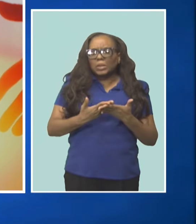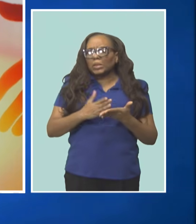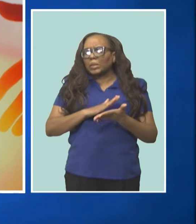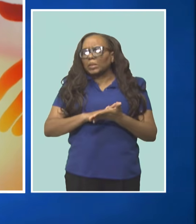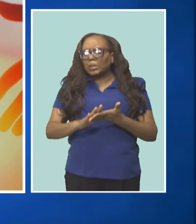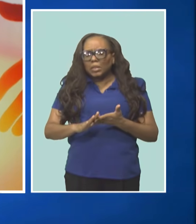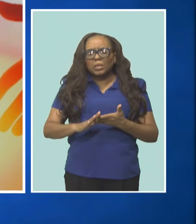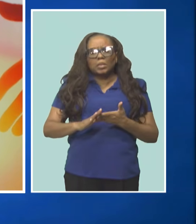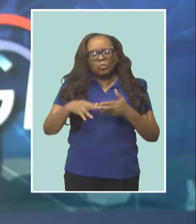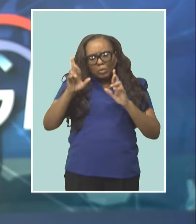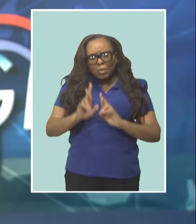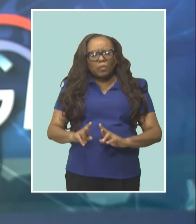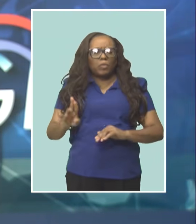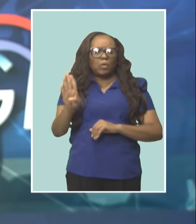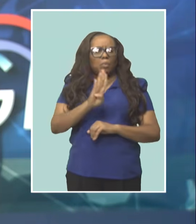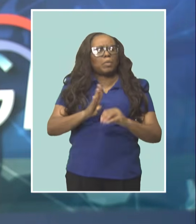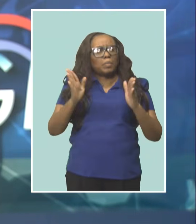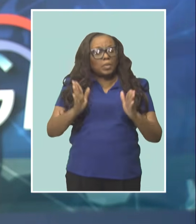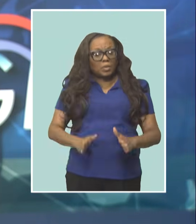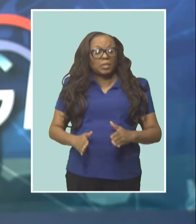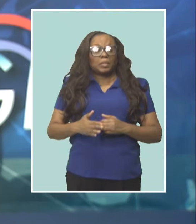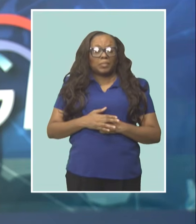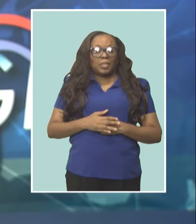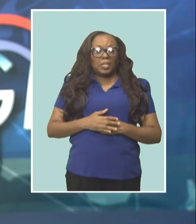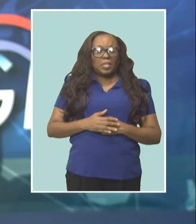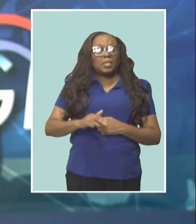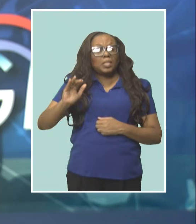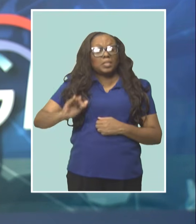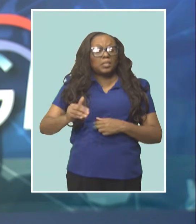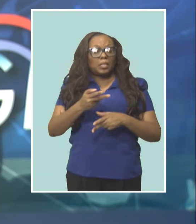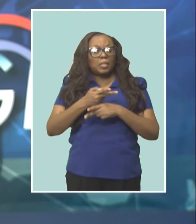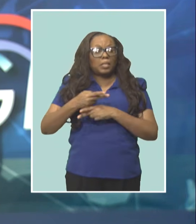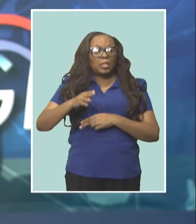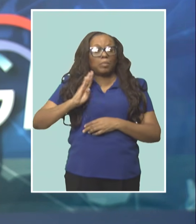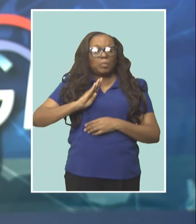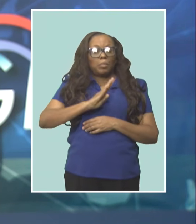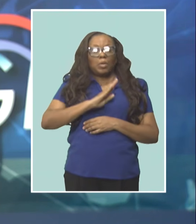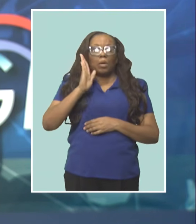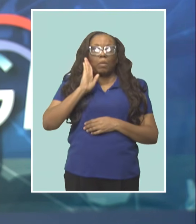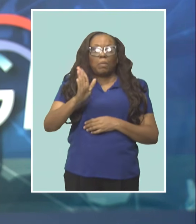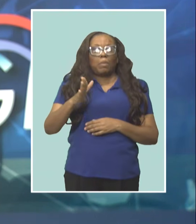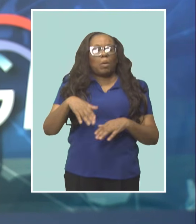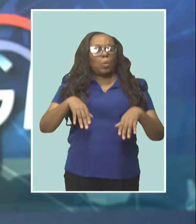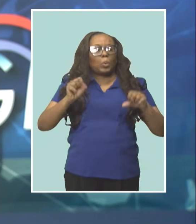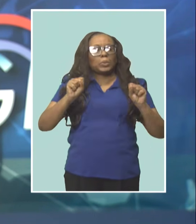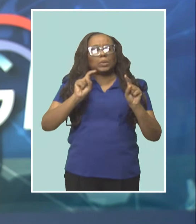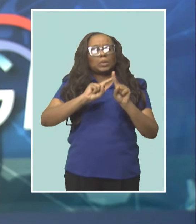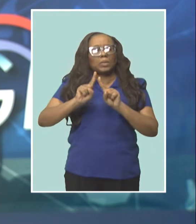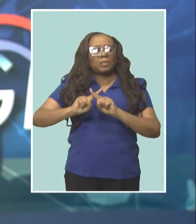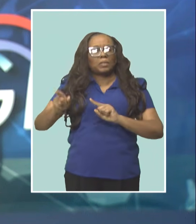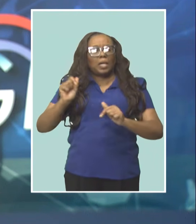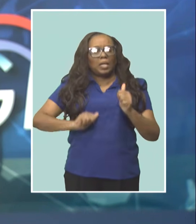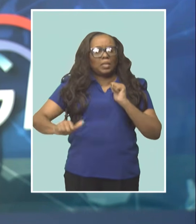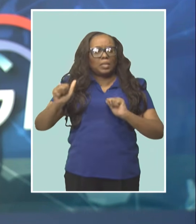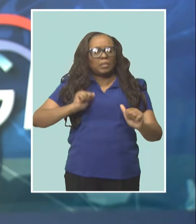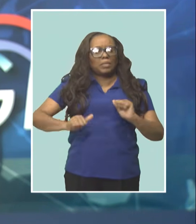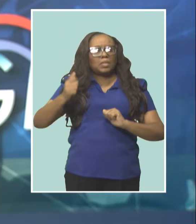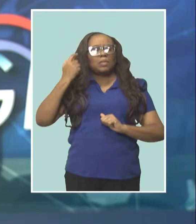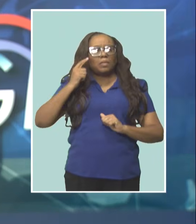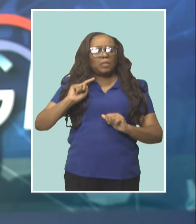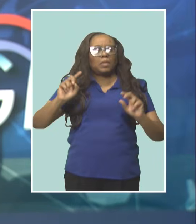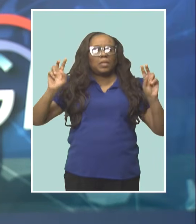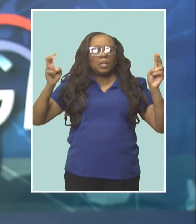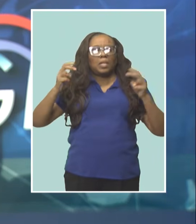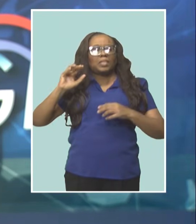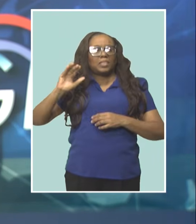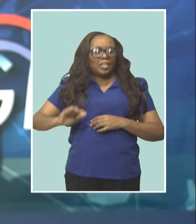us to do that. The Child Care Board will be hosting a number of activities to commemorate Child Abuse Awareness and Prevention